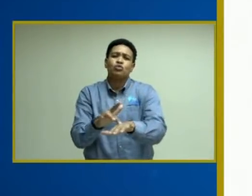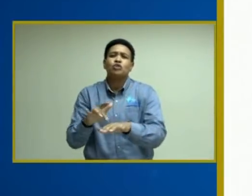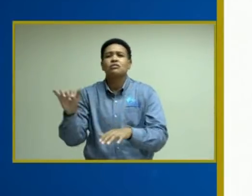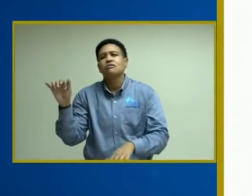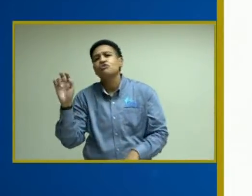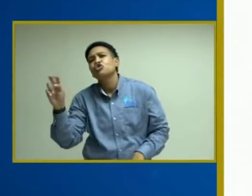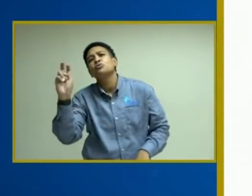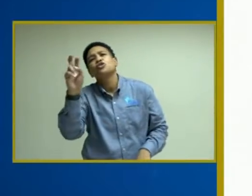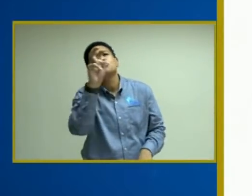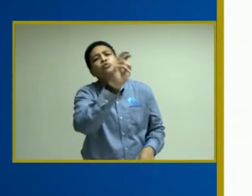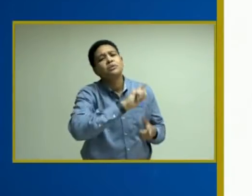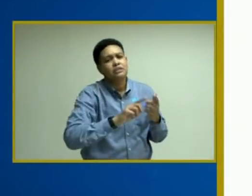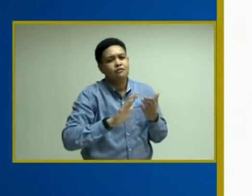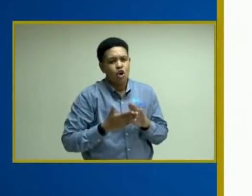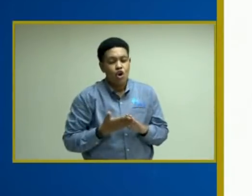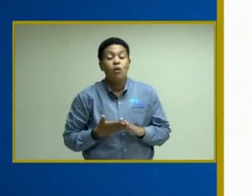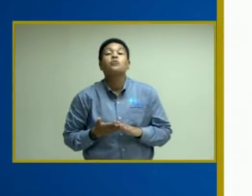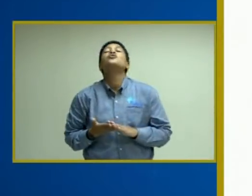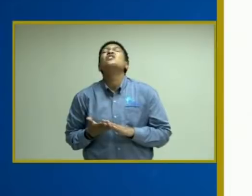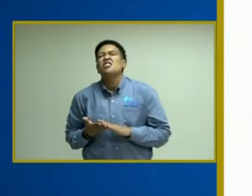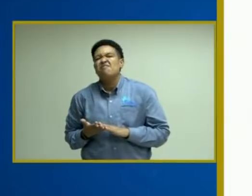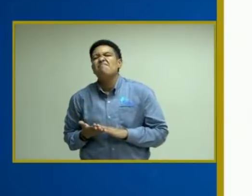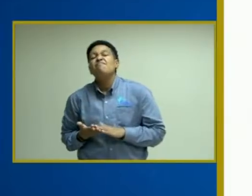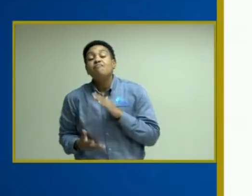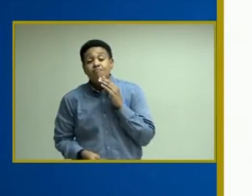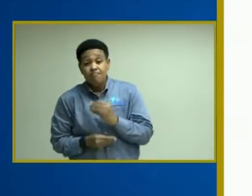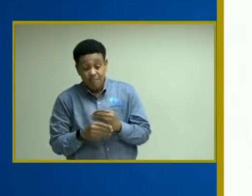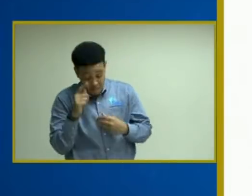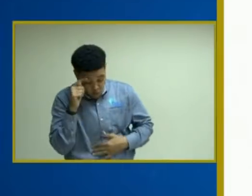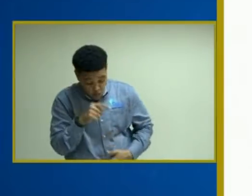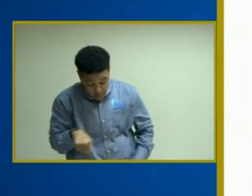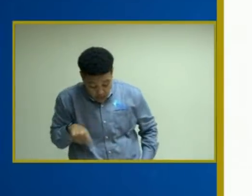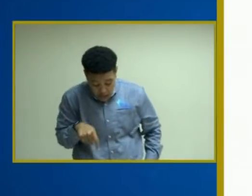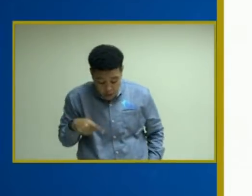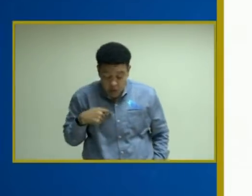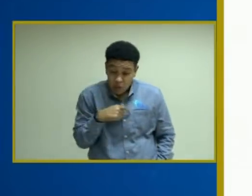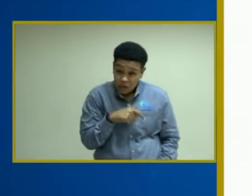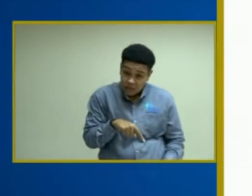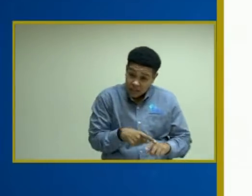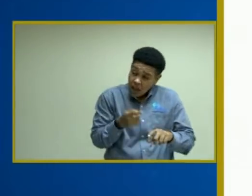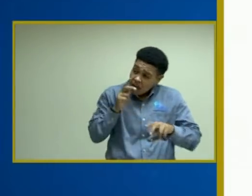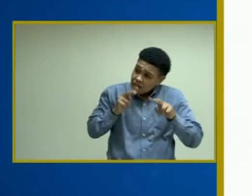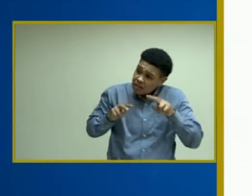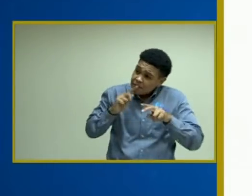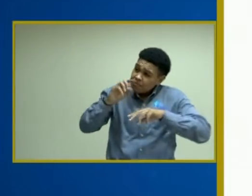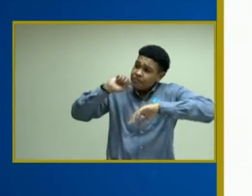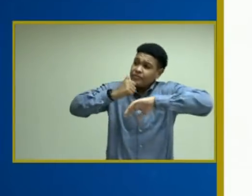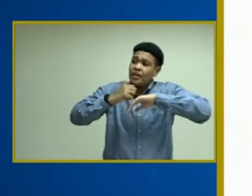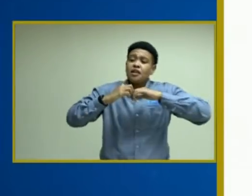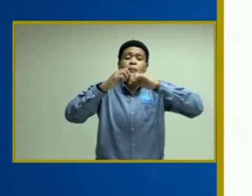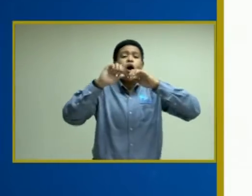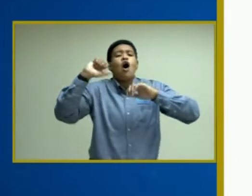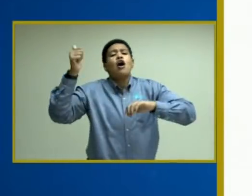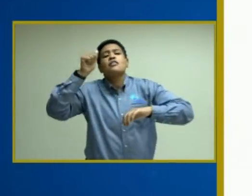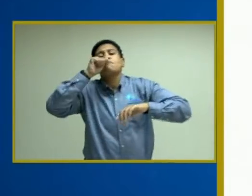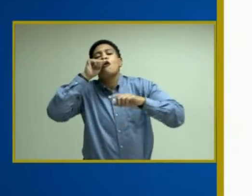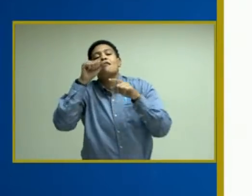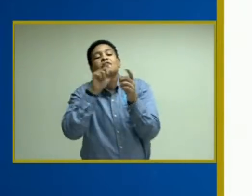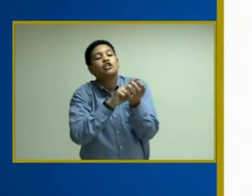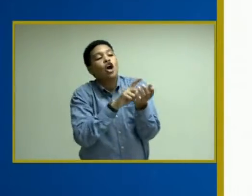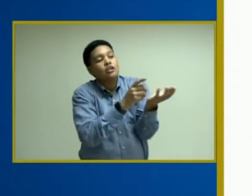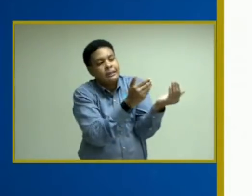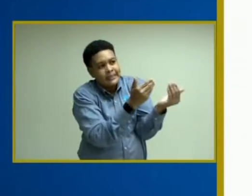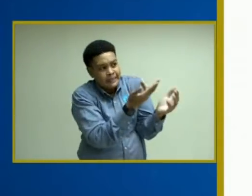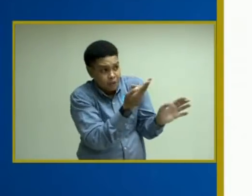community outreaches. Additionally, for this week, we are starting to put in other private practitioners to come